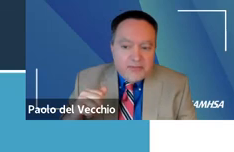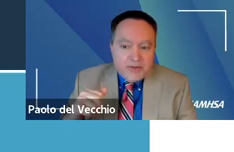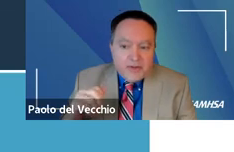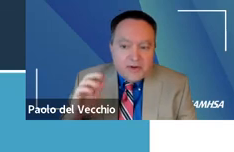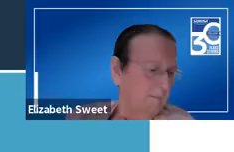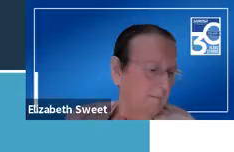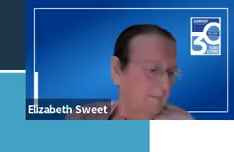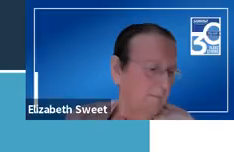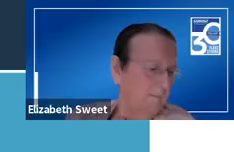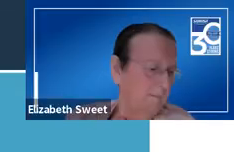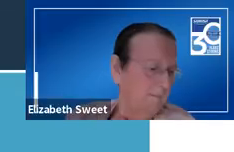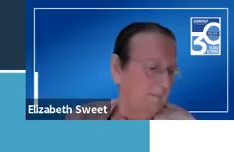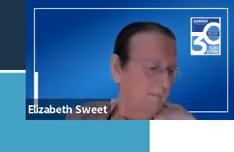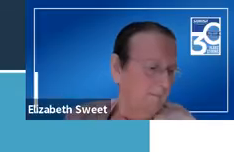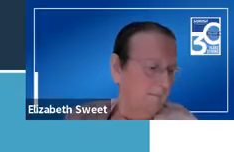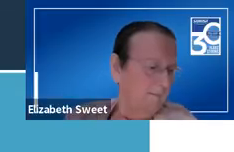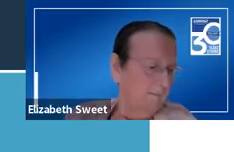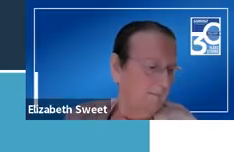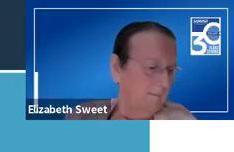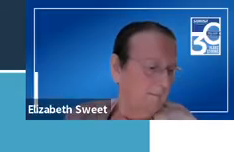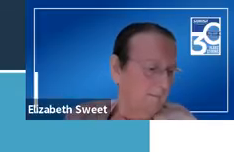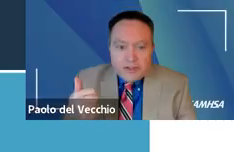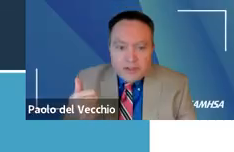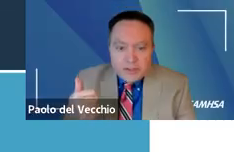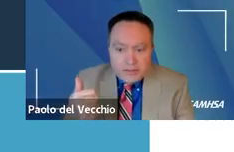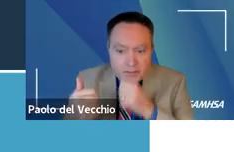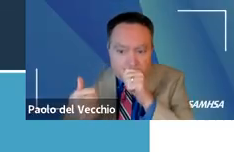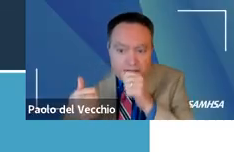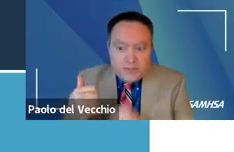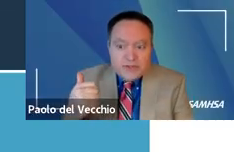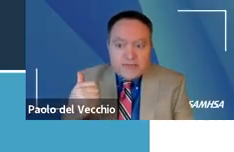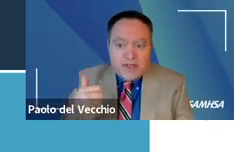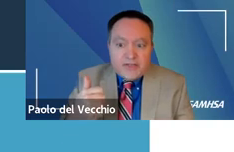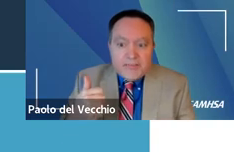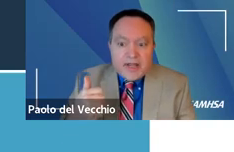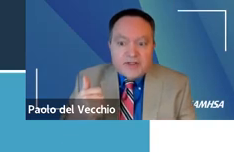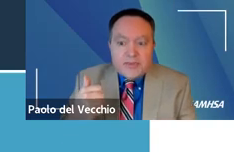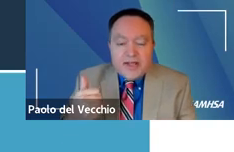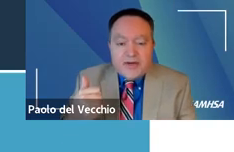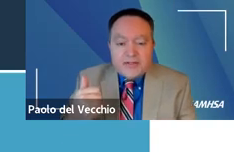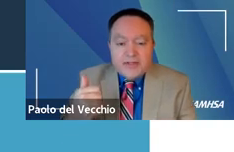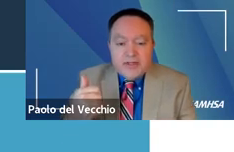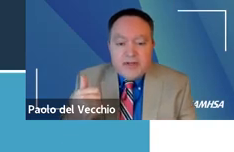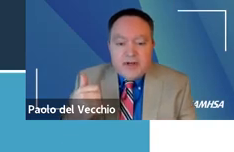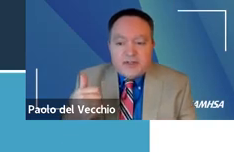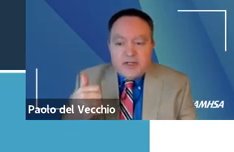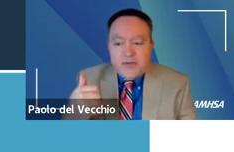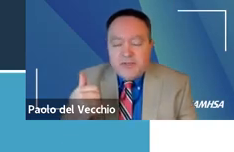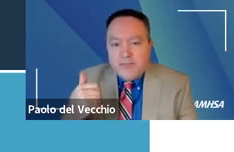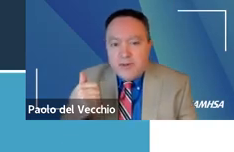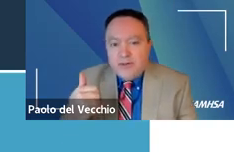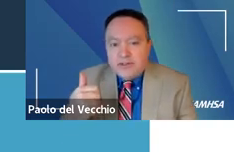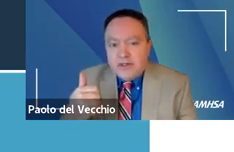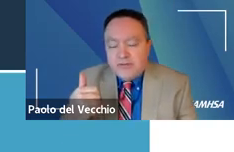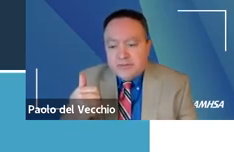we believe are important as we begin this work. Inclusion, the importance of nothing about us without us. Also,